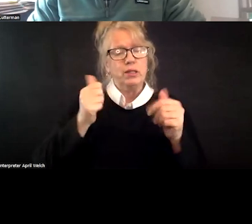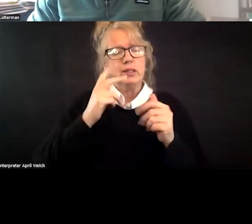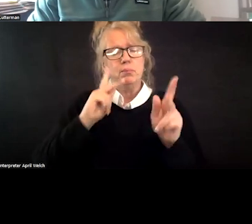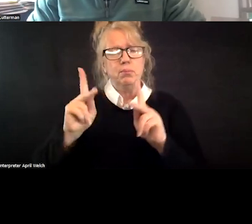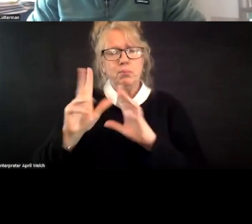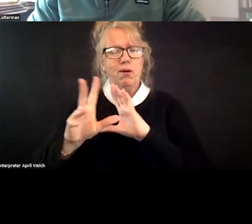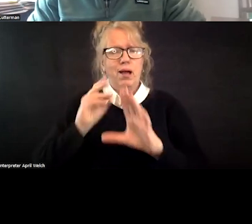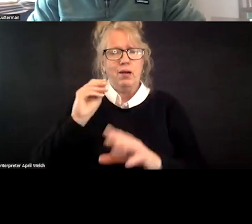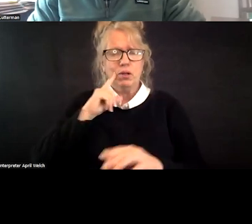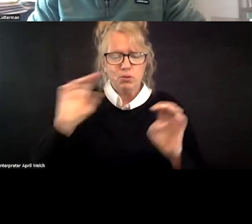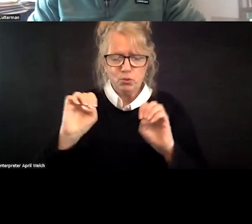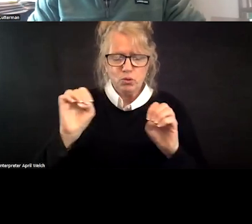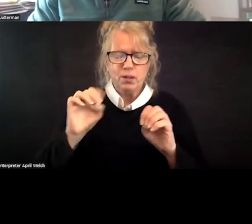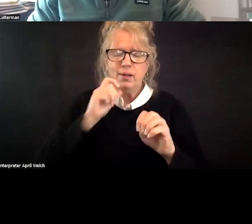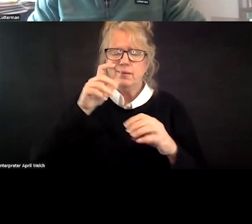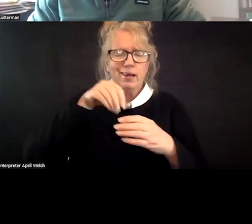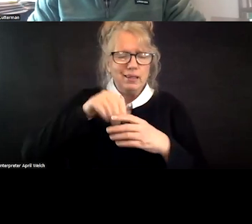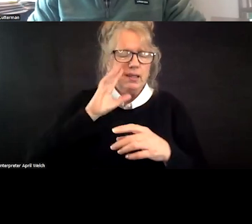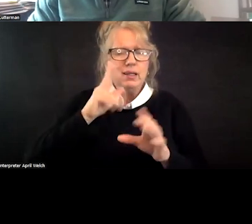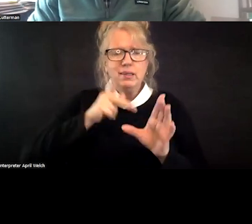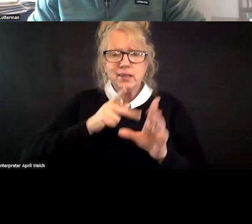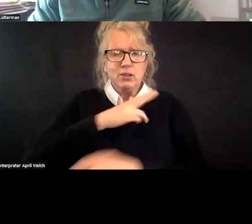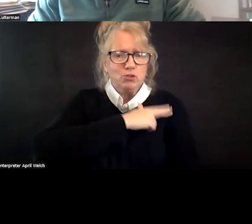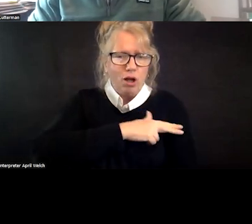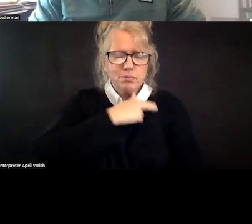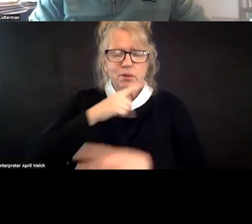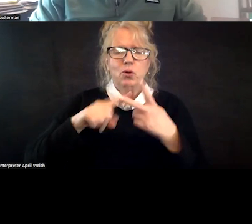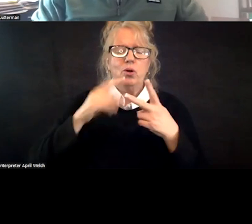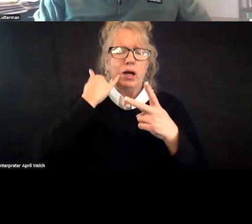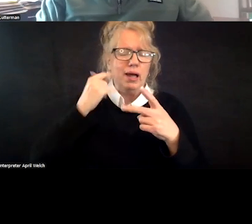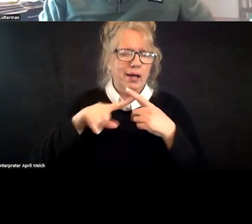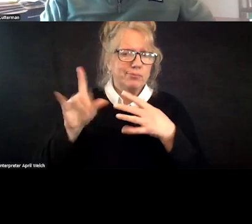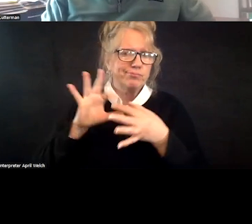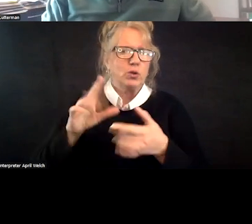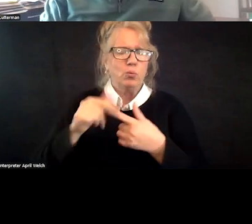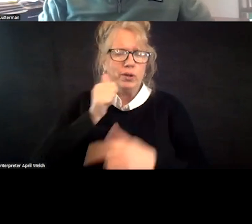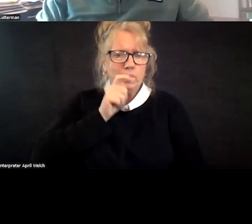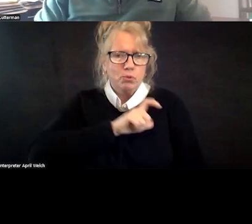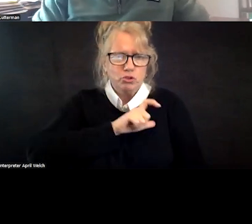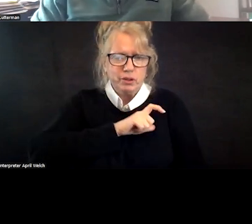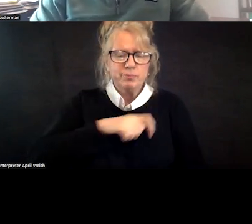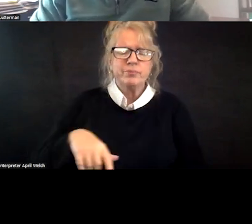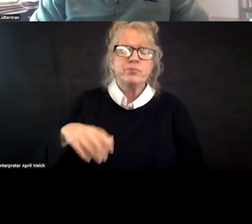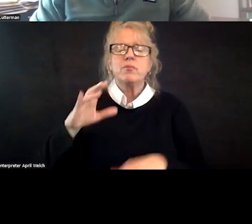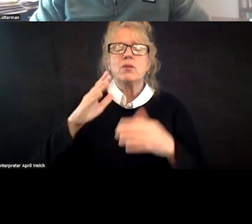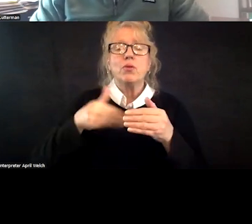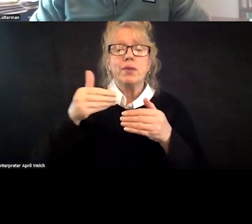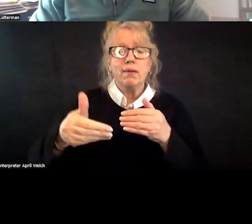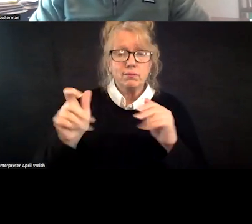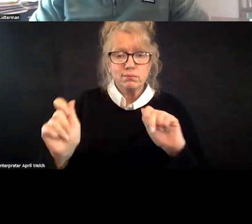rooms and out of psychiatric hospitals and out of law enforcement contacts. So what we've been doing, if you go to the next